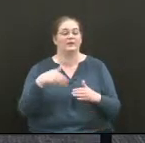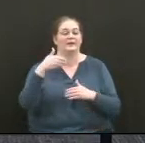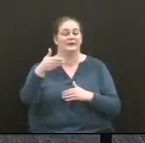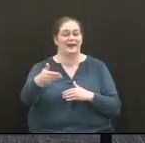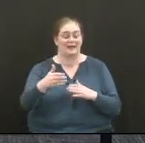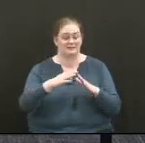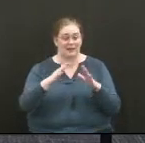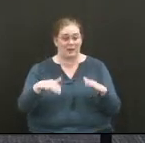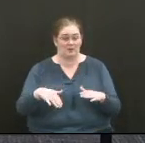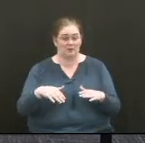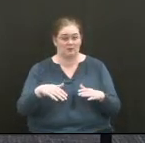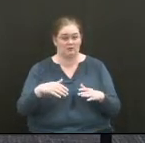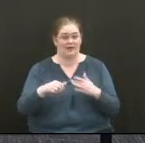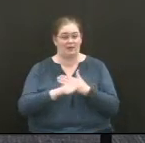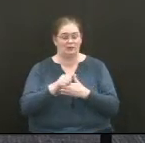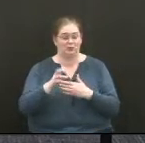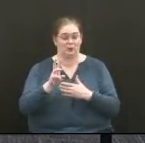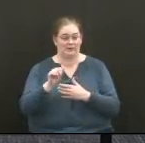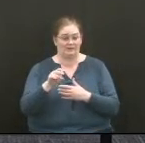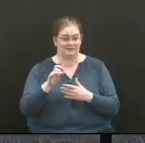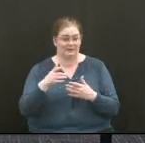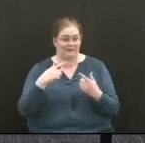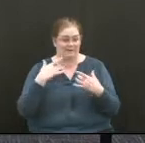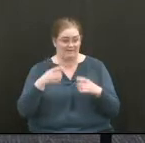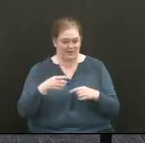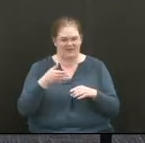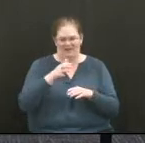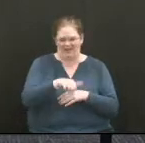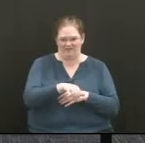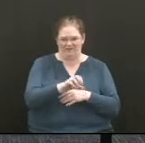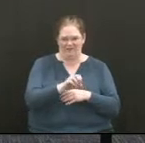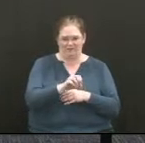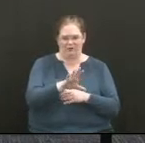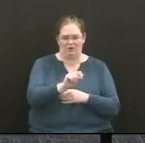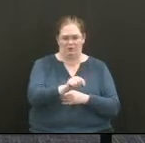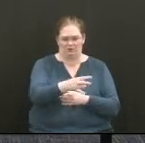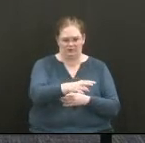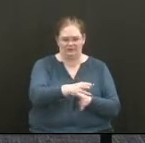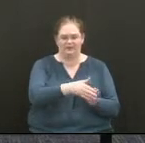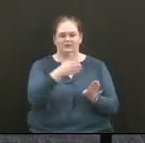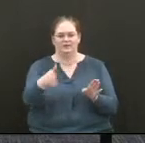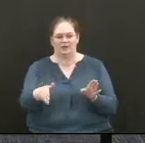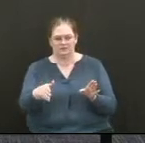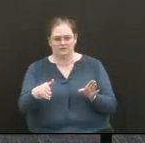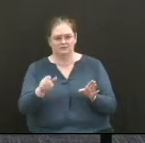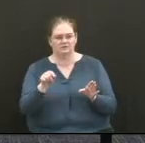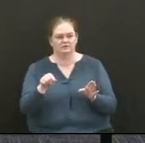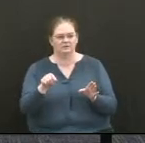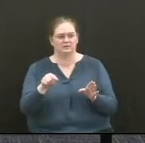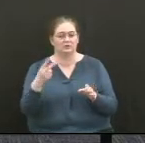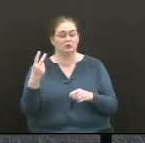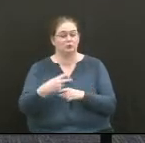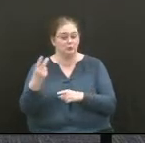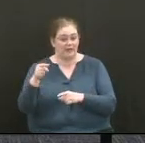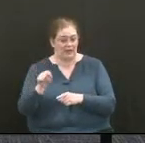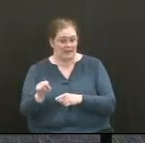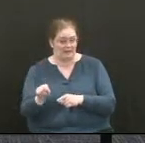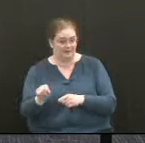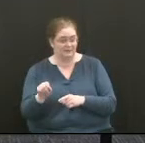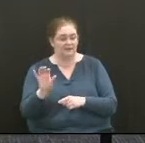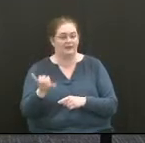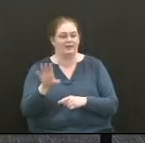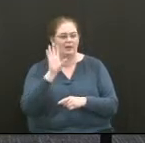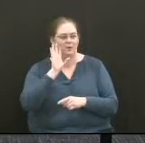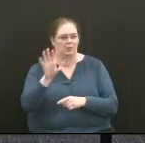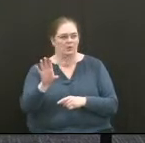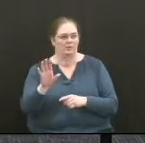Household Hazardous Waste event following the October 17th event is a two-day event, and that's